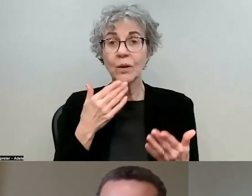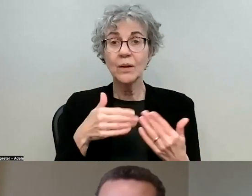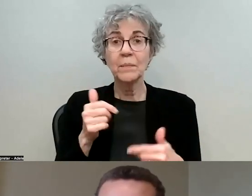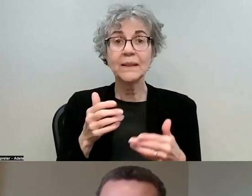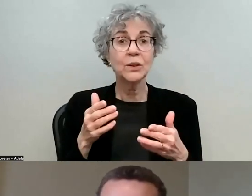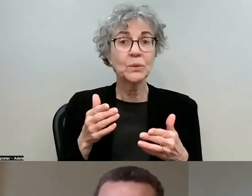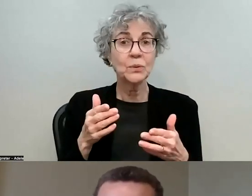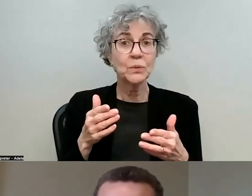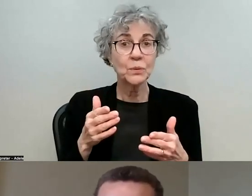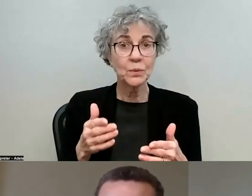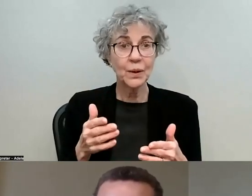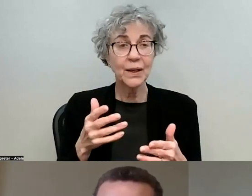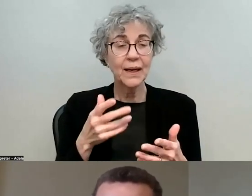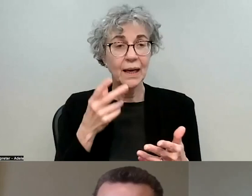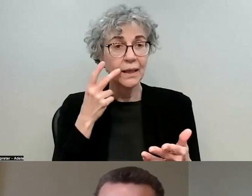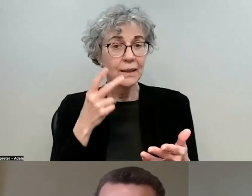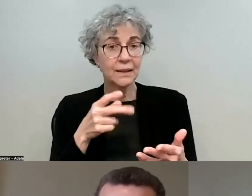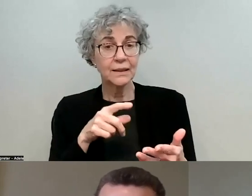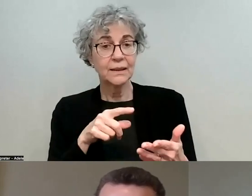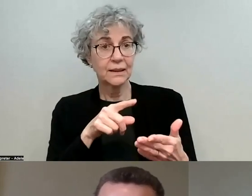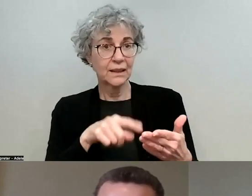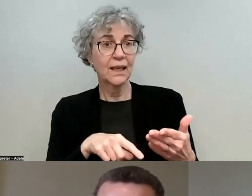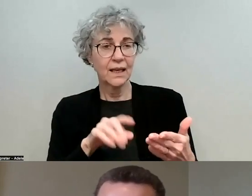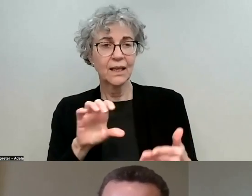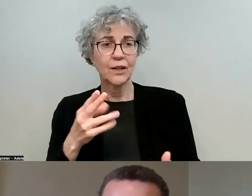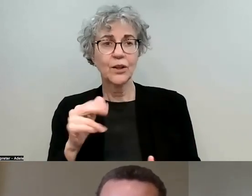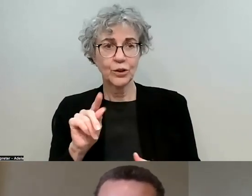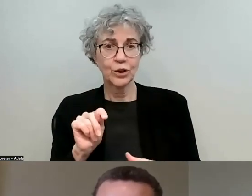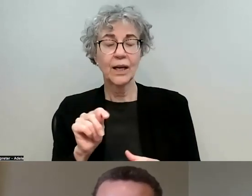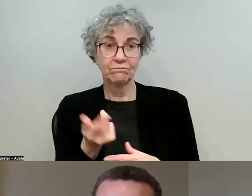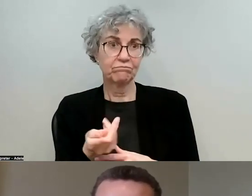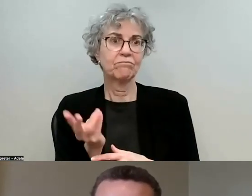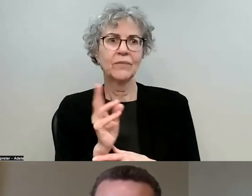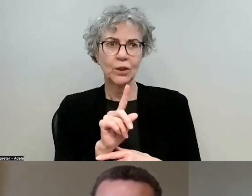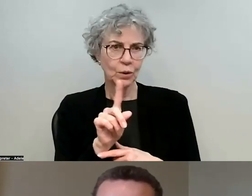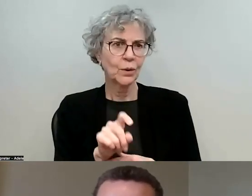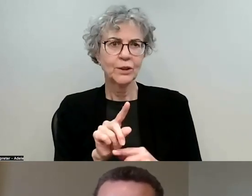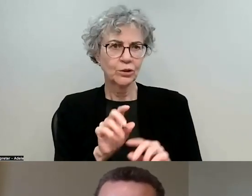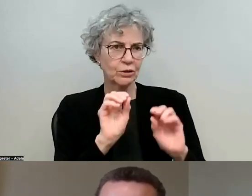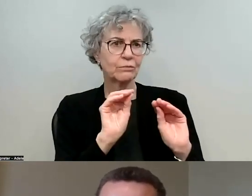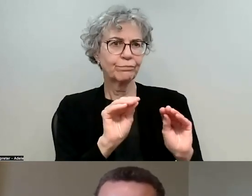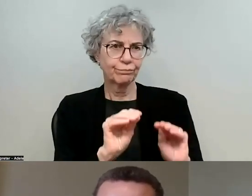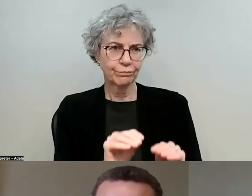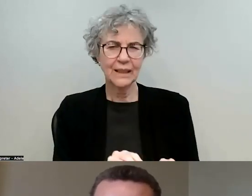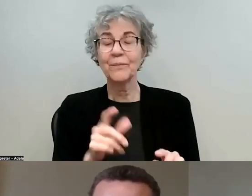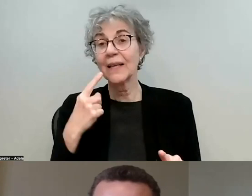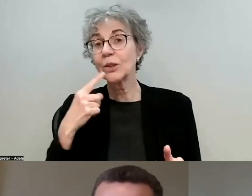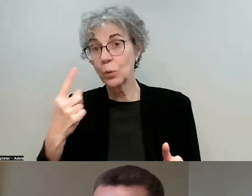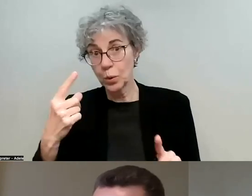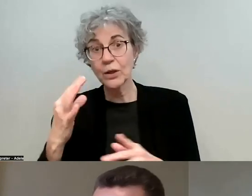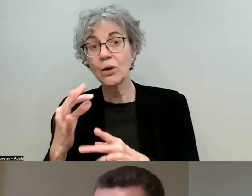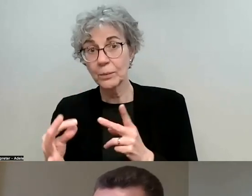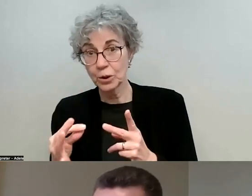this, I see there are a few questions in the chat already. So that's one option for folks if they want